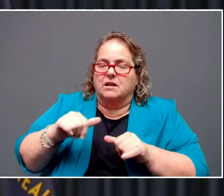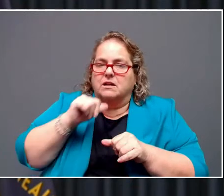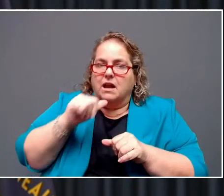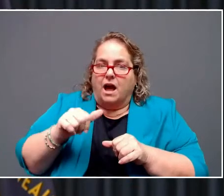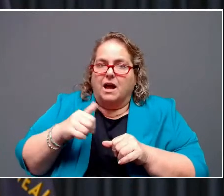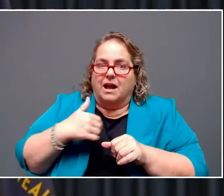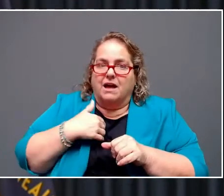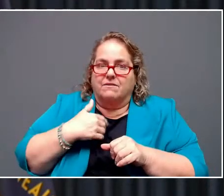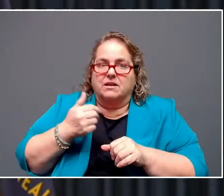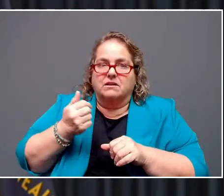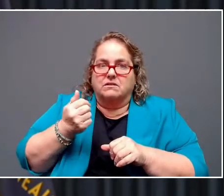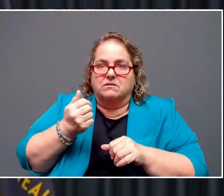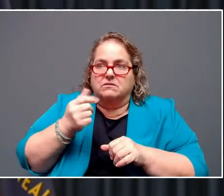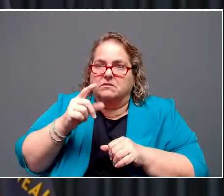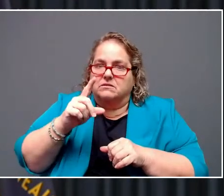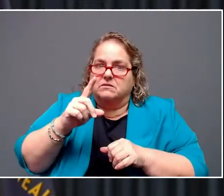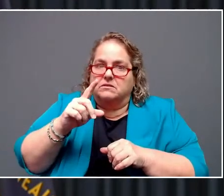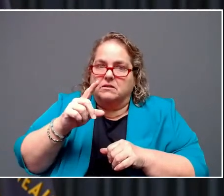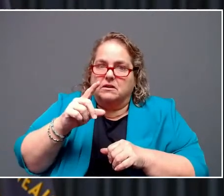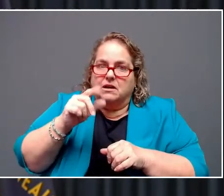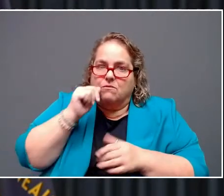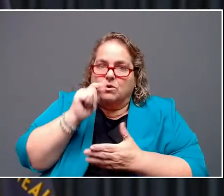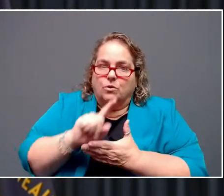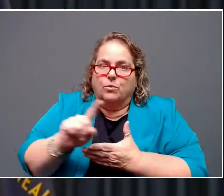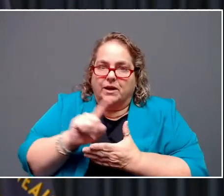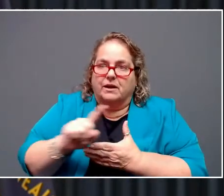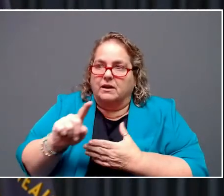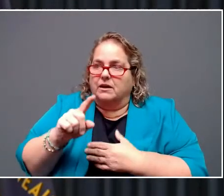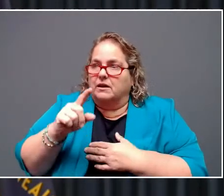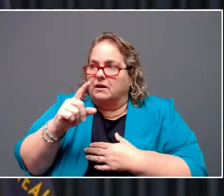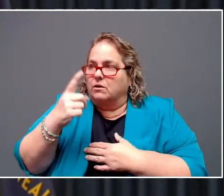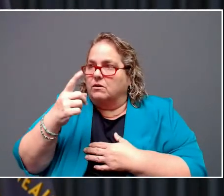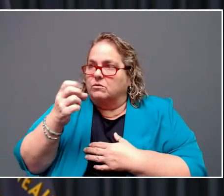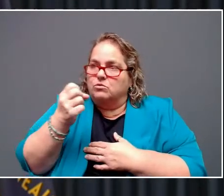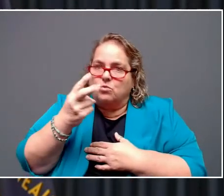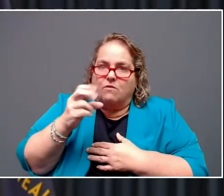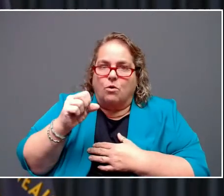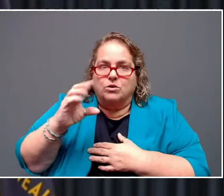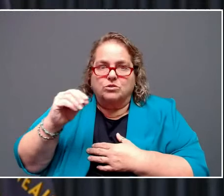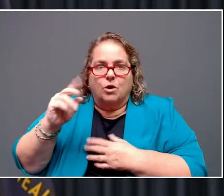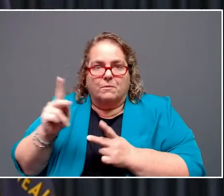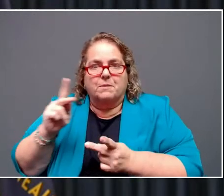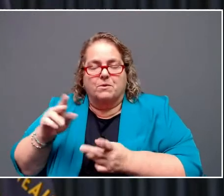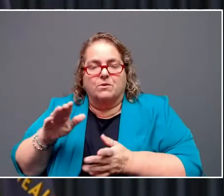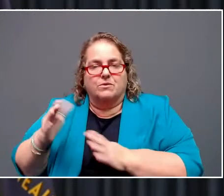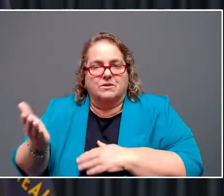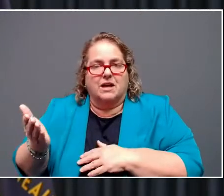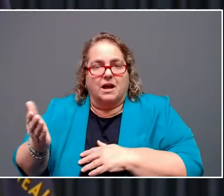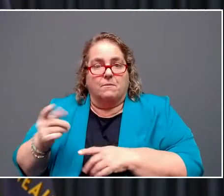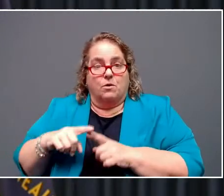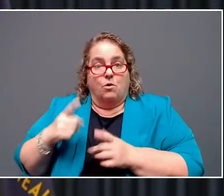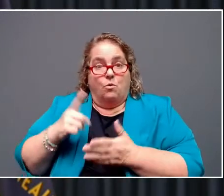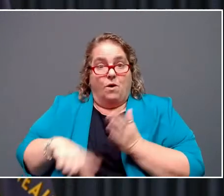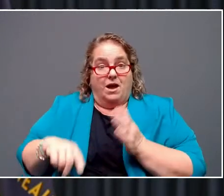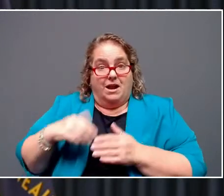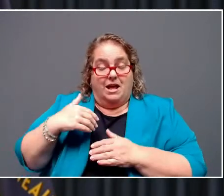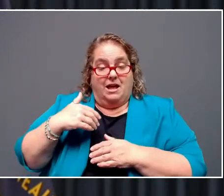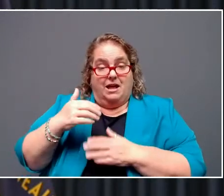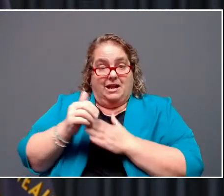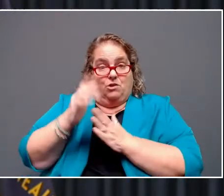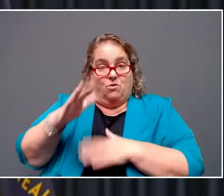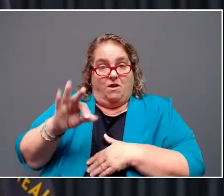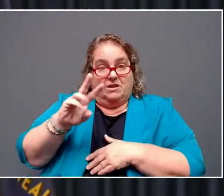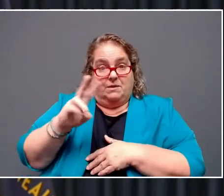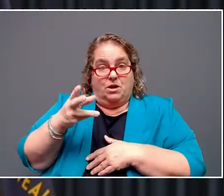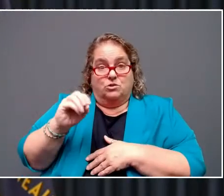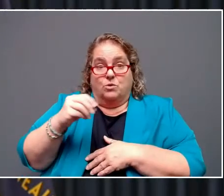people each week. And so what the head of the WHO said, and I think he's right, is let's make sure we're playing the game